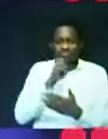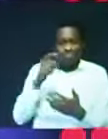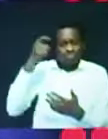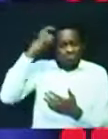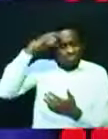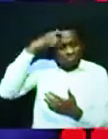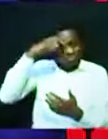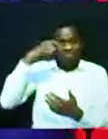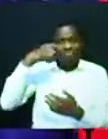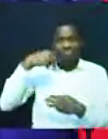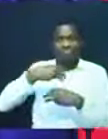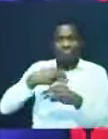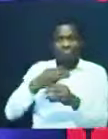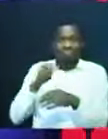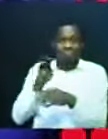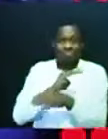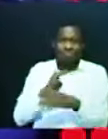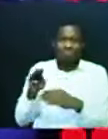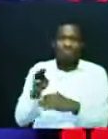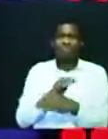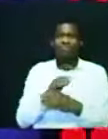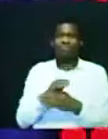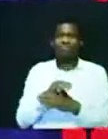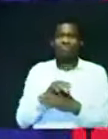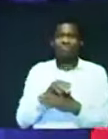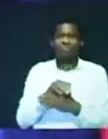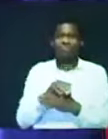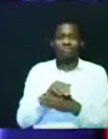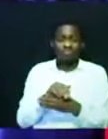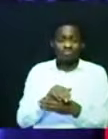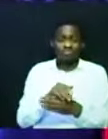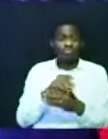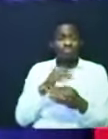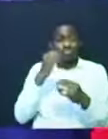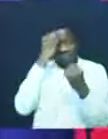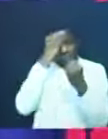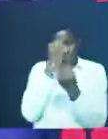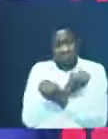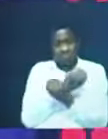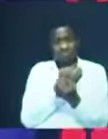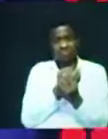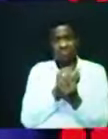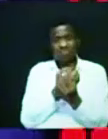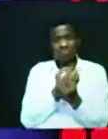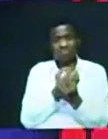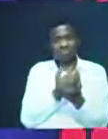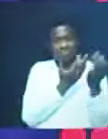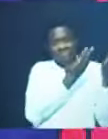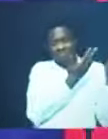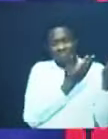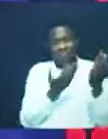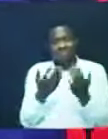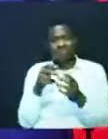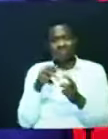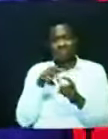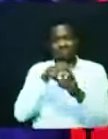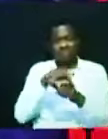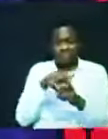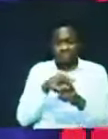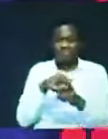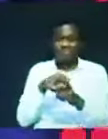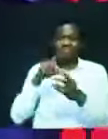Now look at business. You will go to Egypt, bring chariots and horses, and then he's now an exporter.